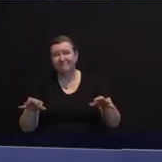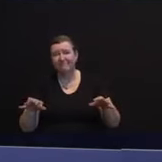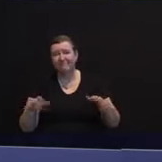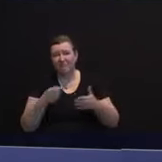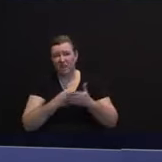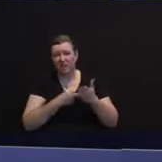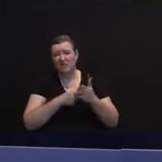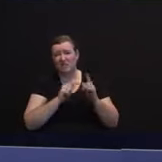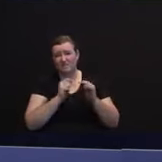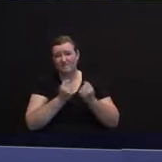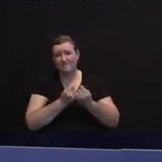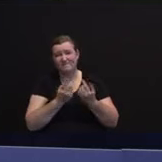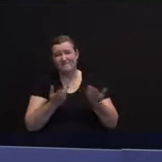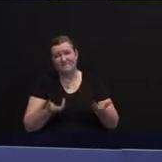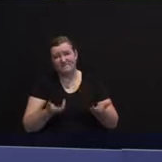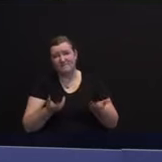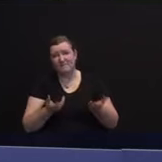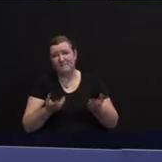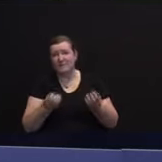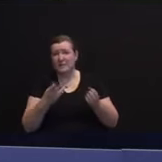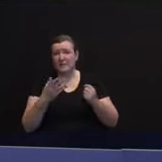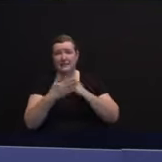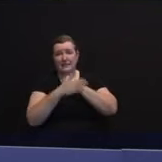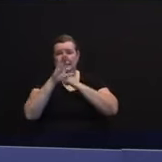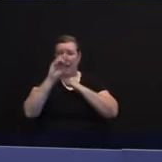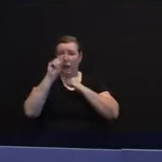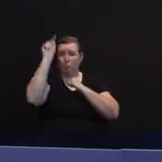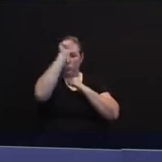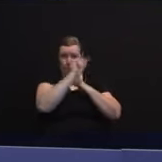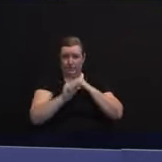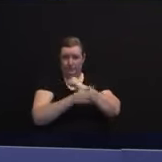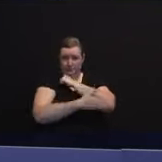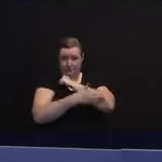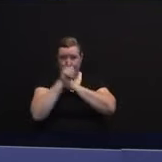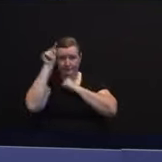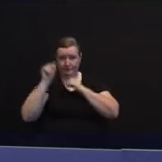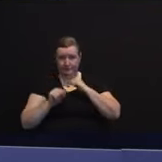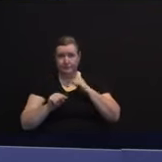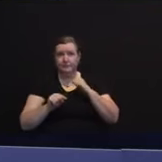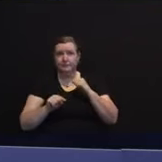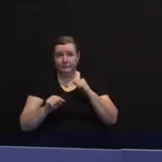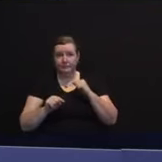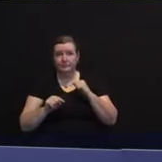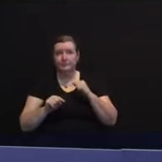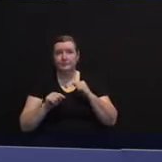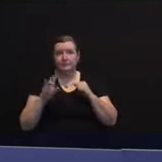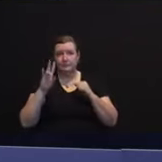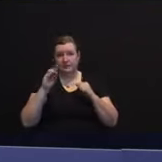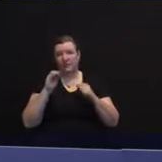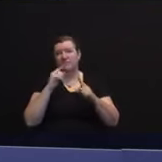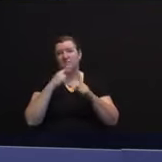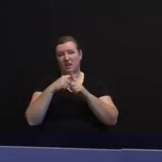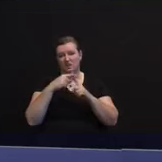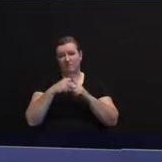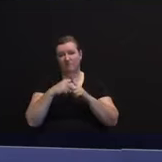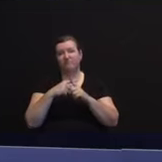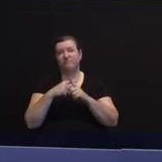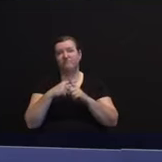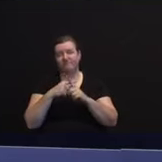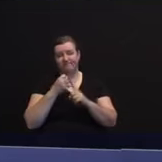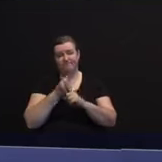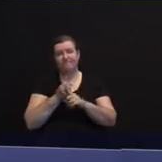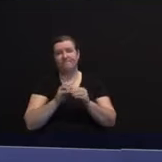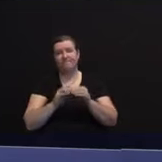have led to more than 70 positive cases. As you know, the department has issued revised